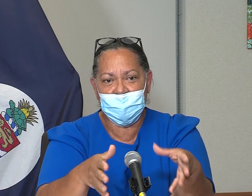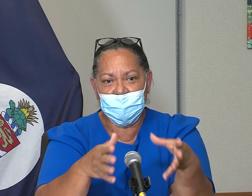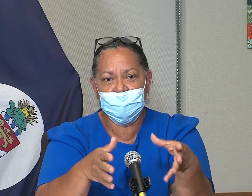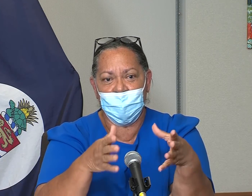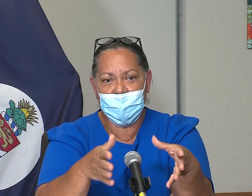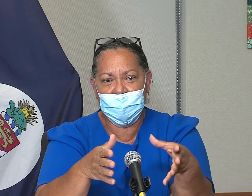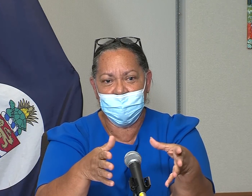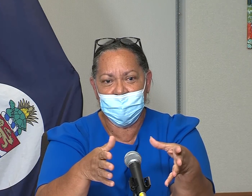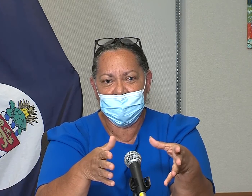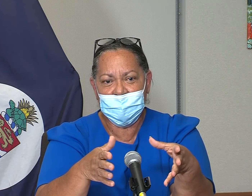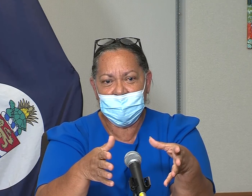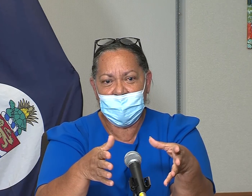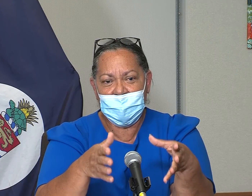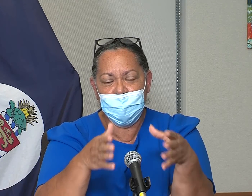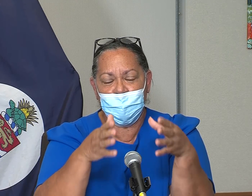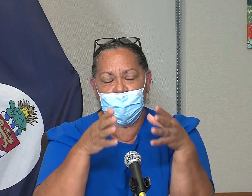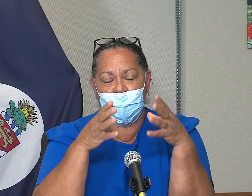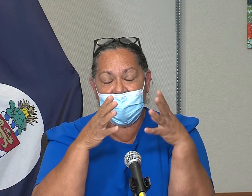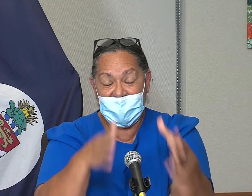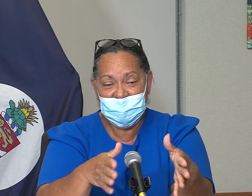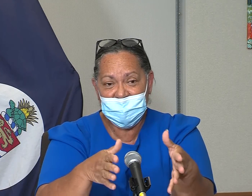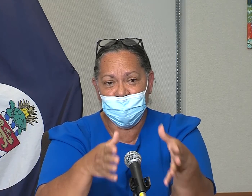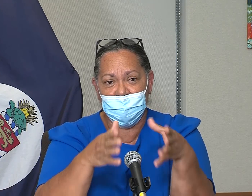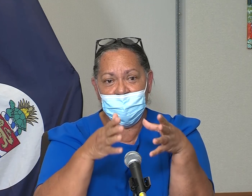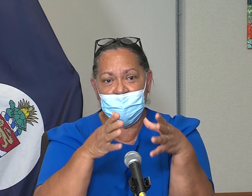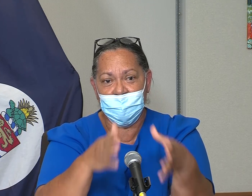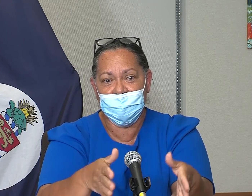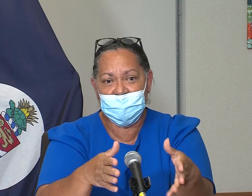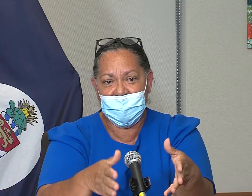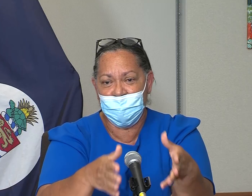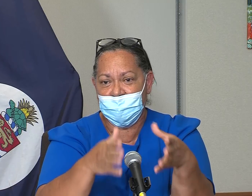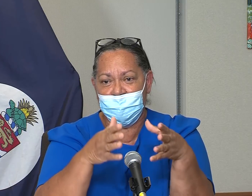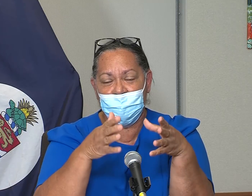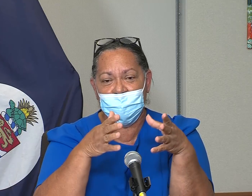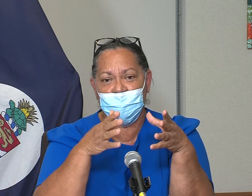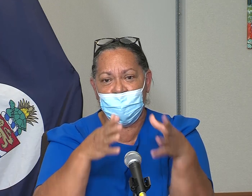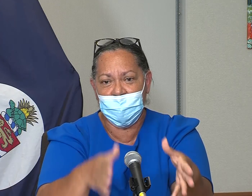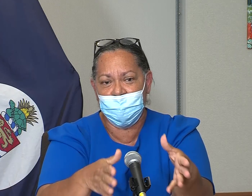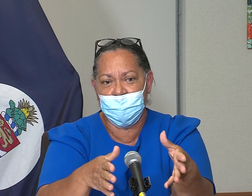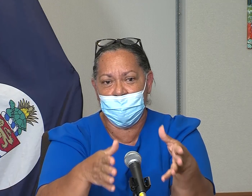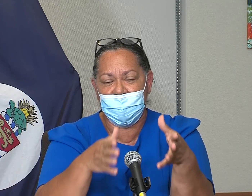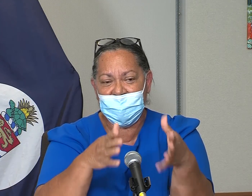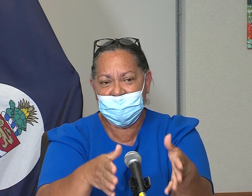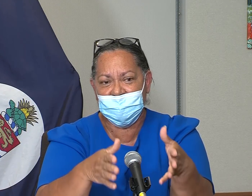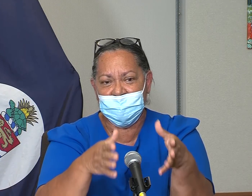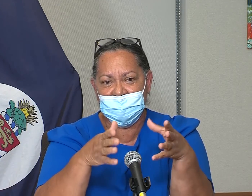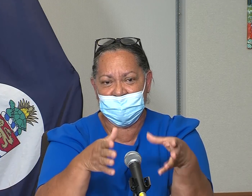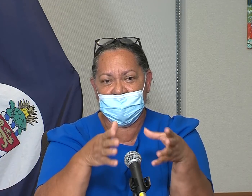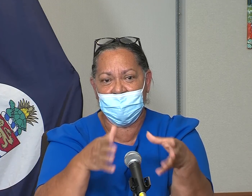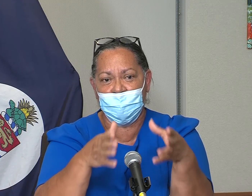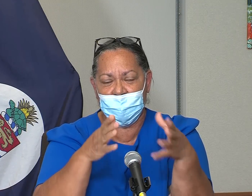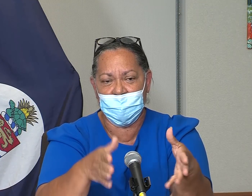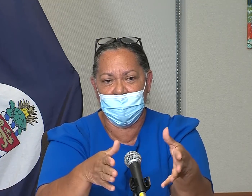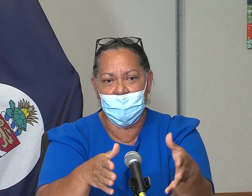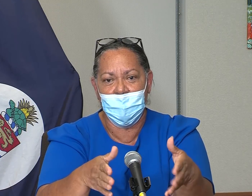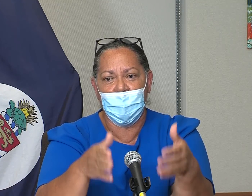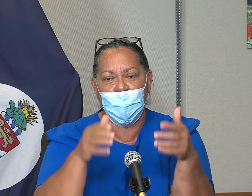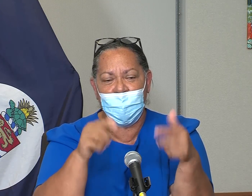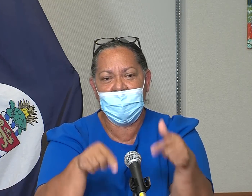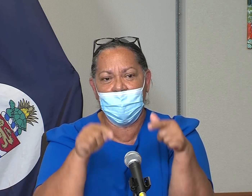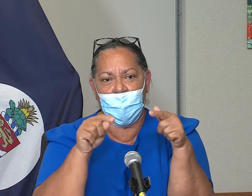woke us up this morning and he blessed us with another day in one of the most wonderful places in this entire